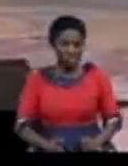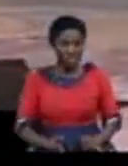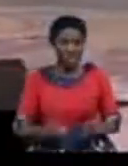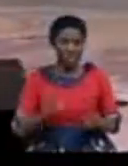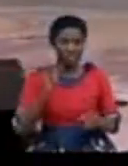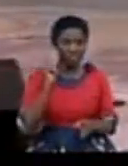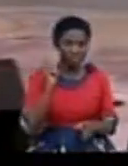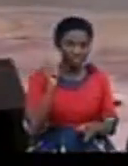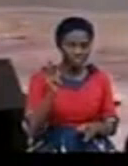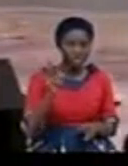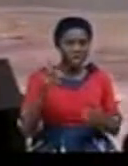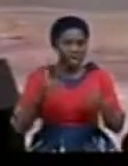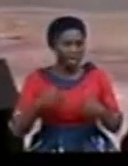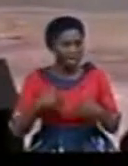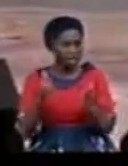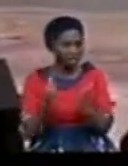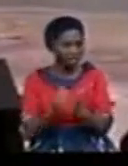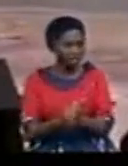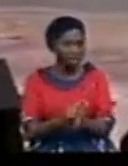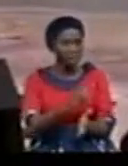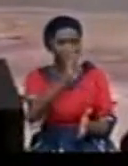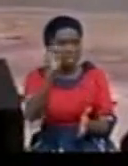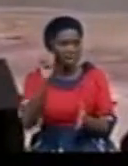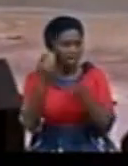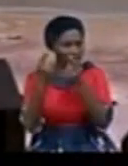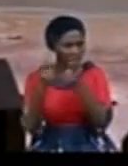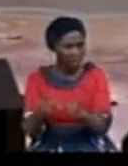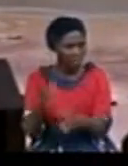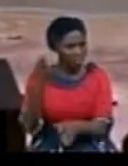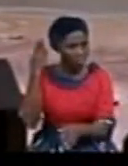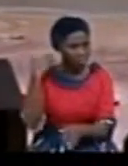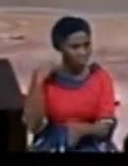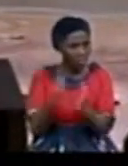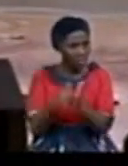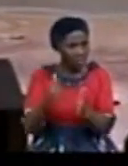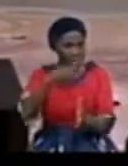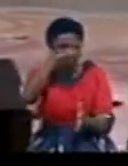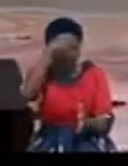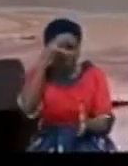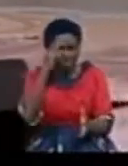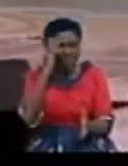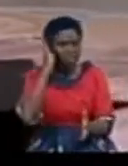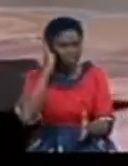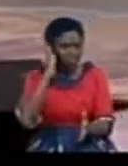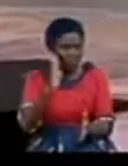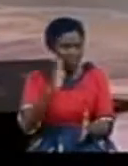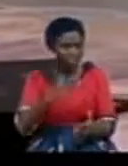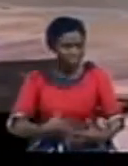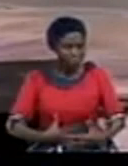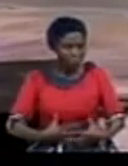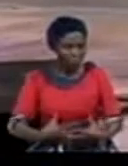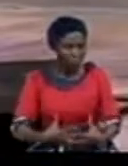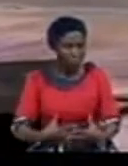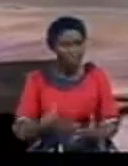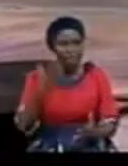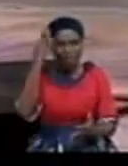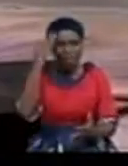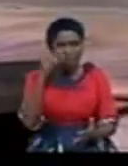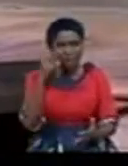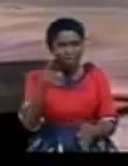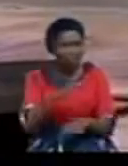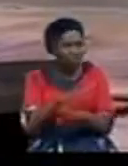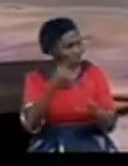taken place? A virgin shall conceive. Why don't you think through before you, you know, declare all